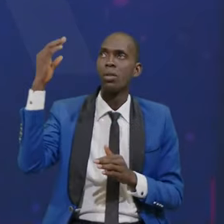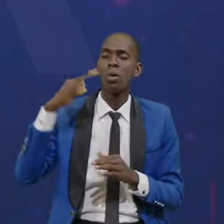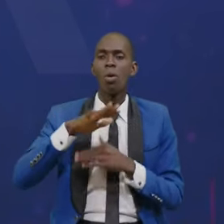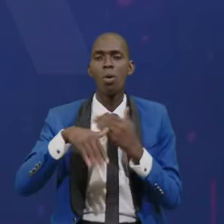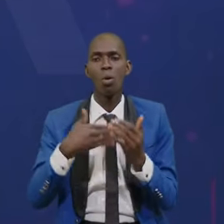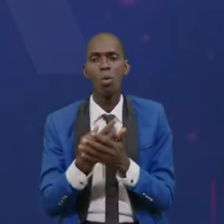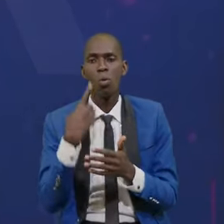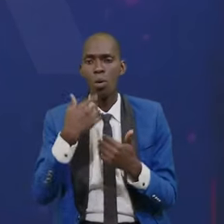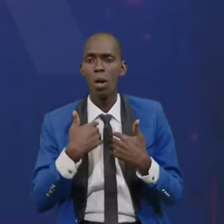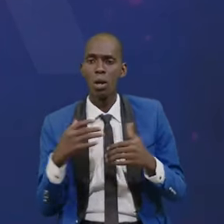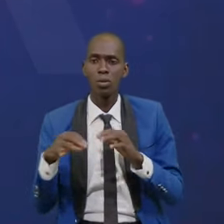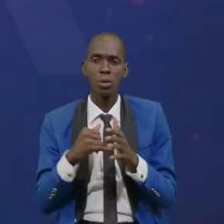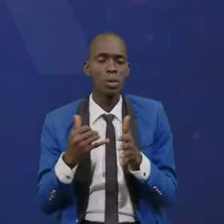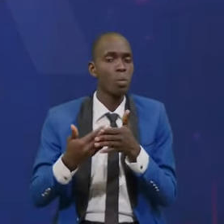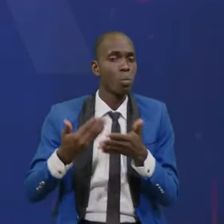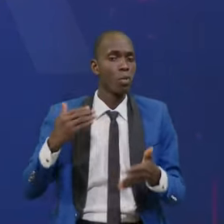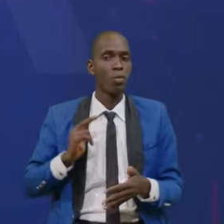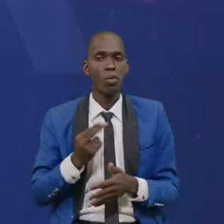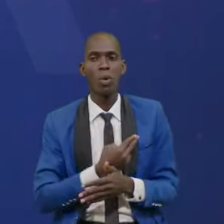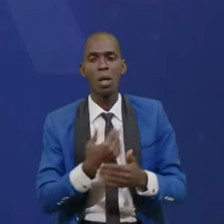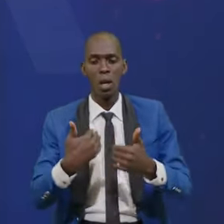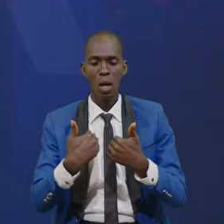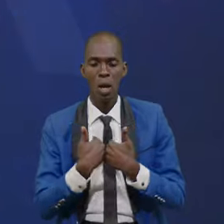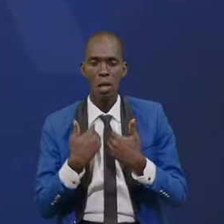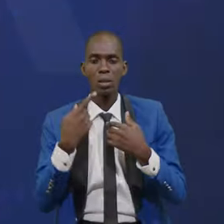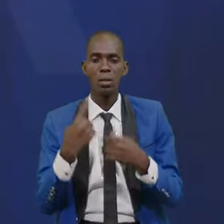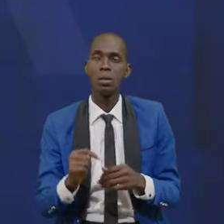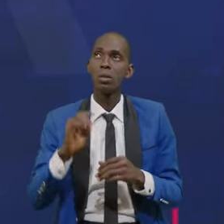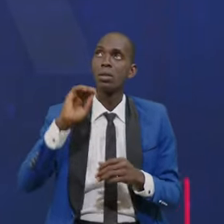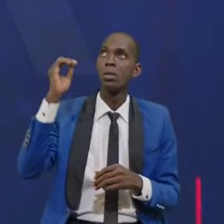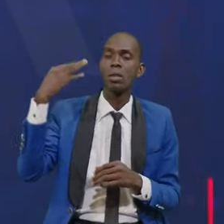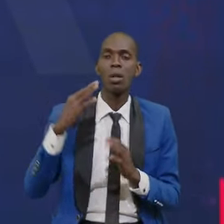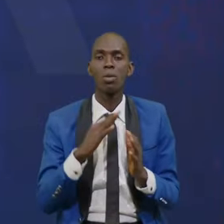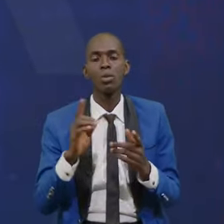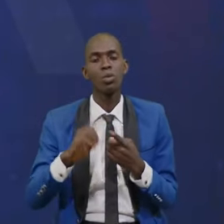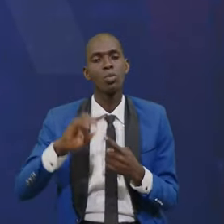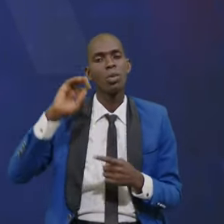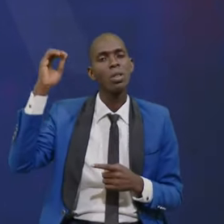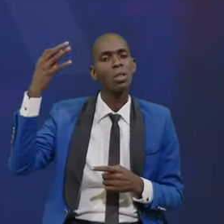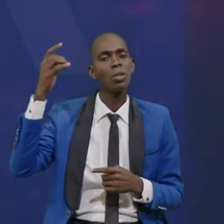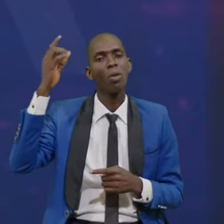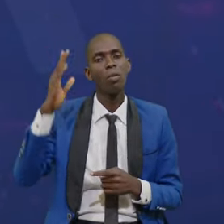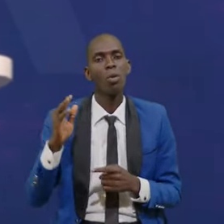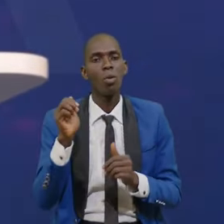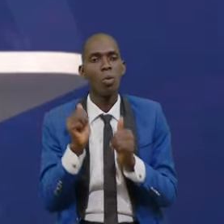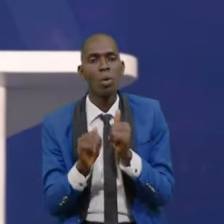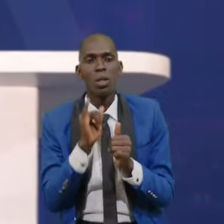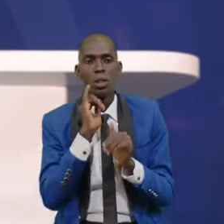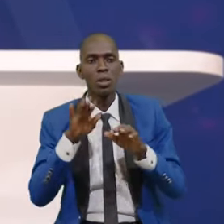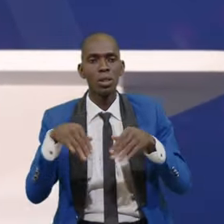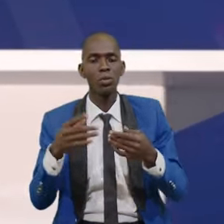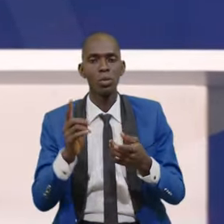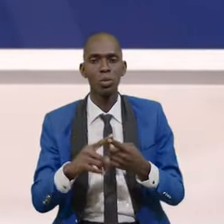it before us, they had grace according to the grace of God, which is given unto me as